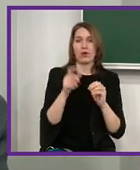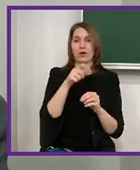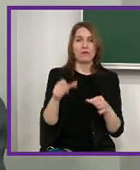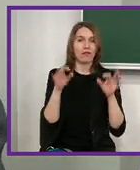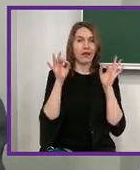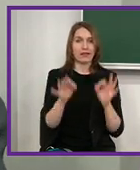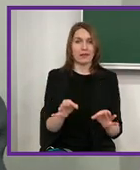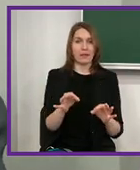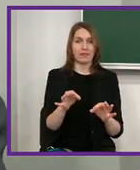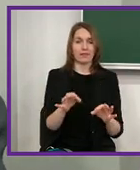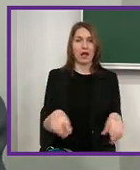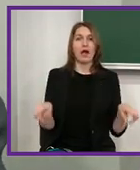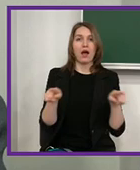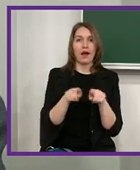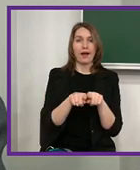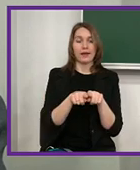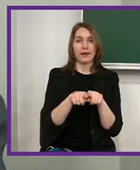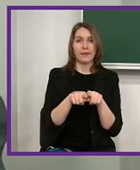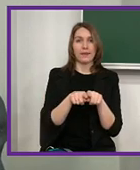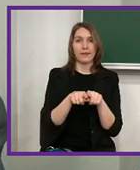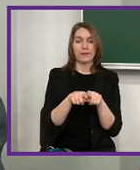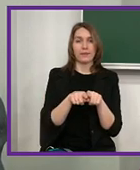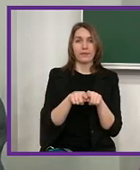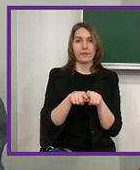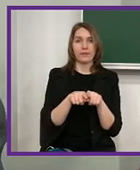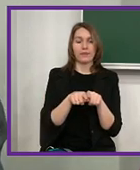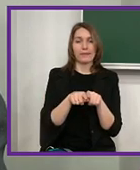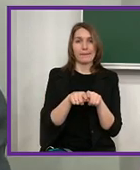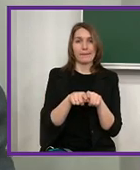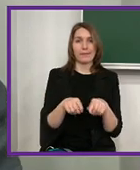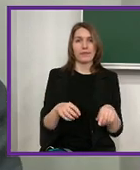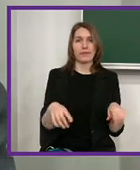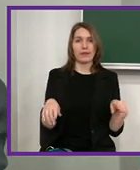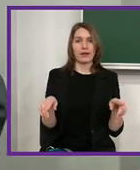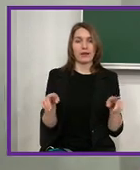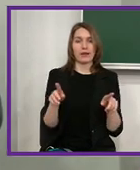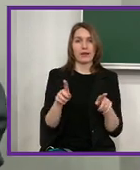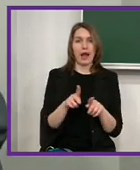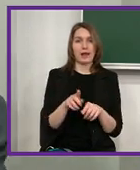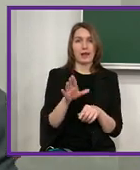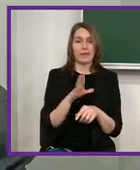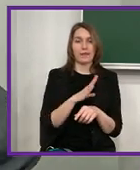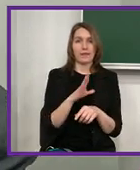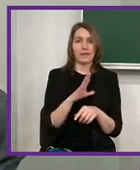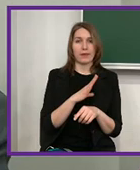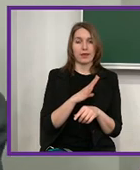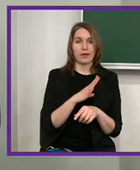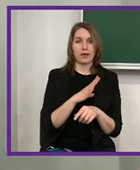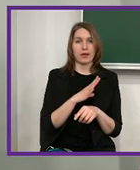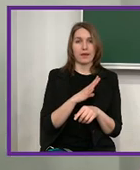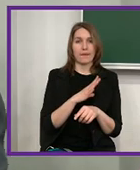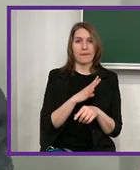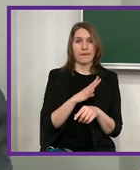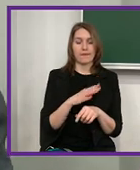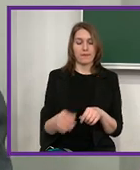the plan was implemented, there was a preferred purchasing program with price supports and extended contract terms. So my client was able